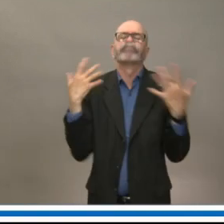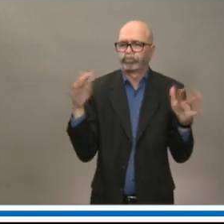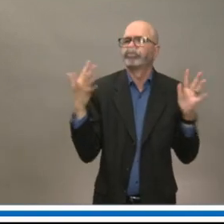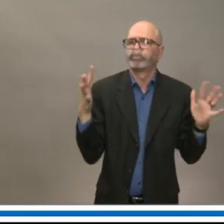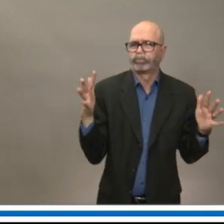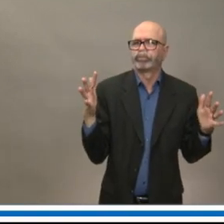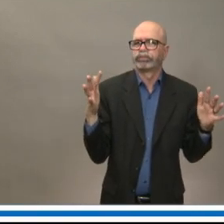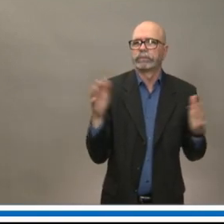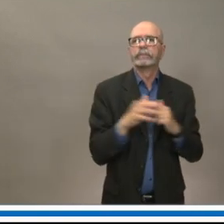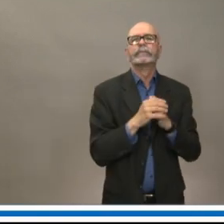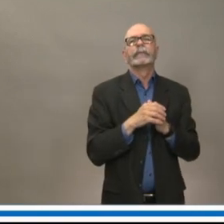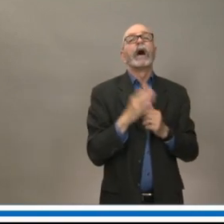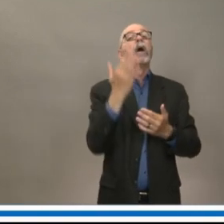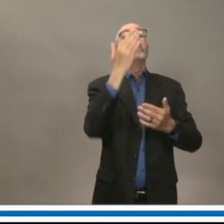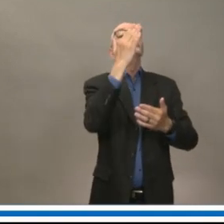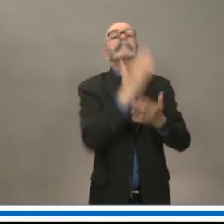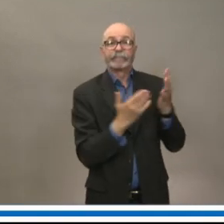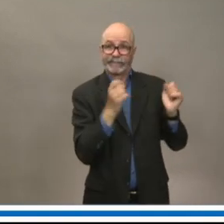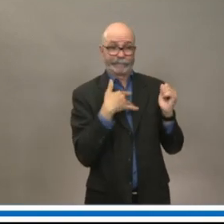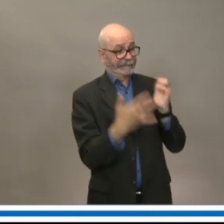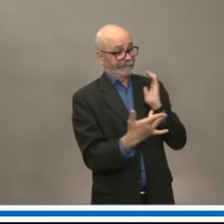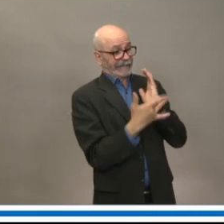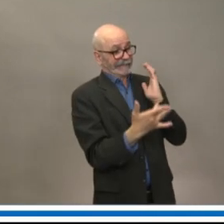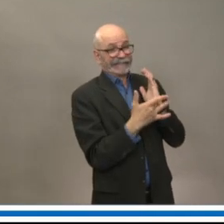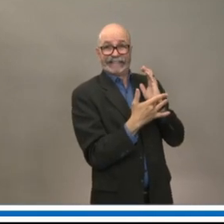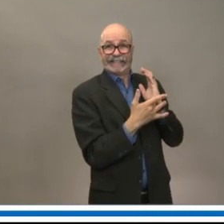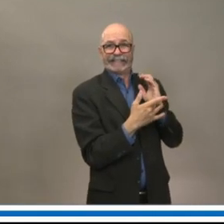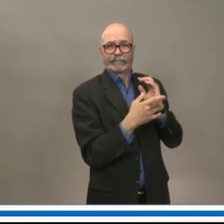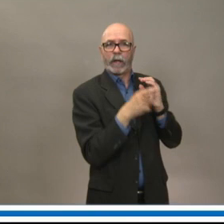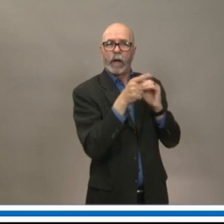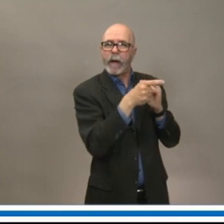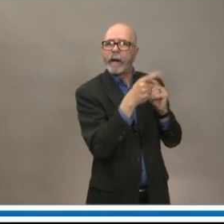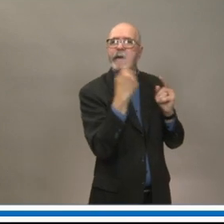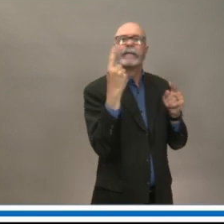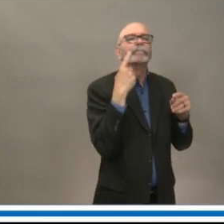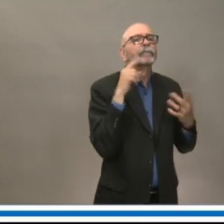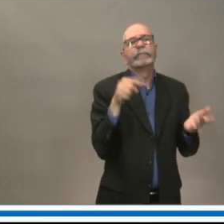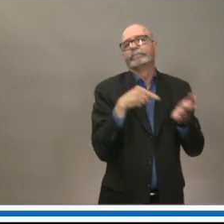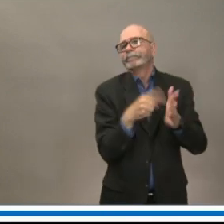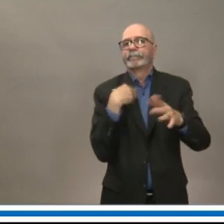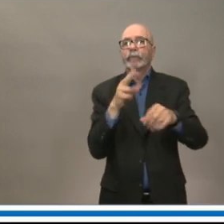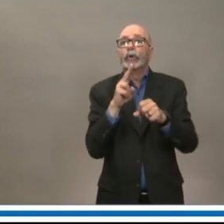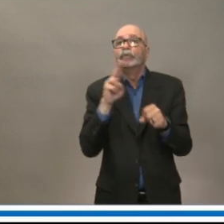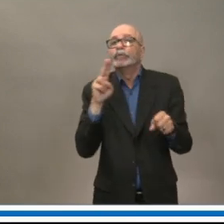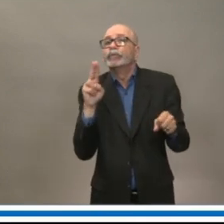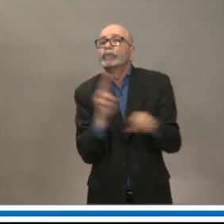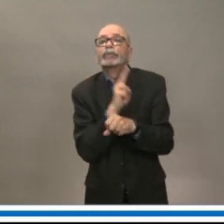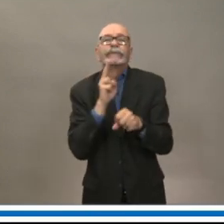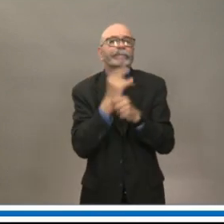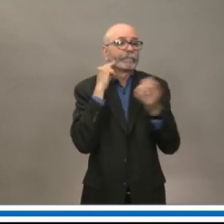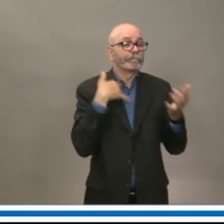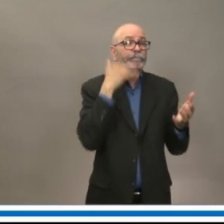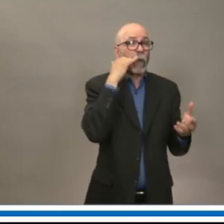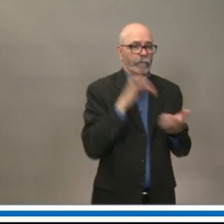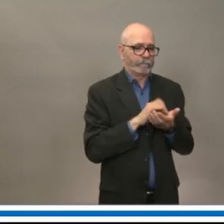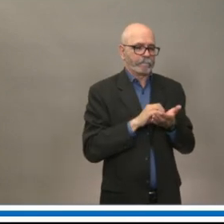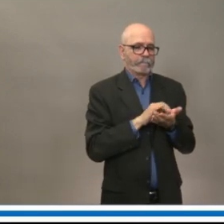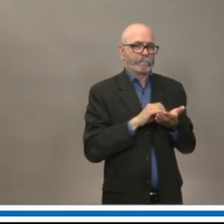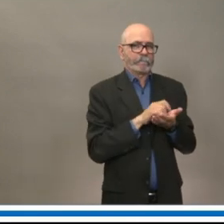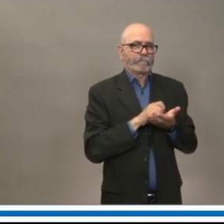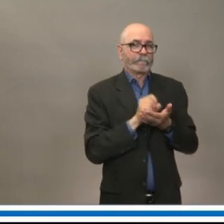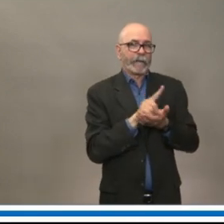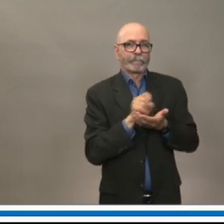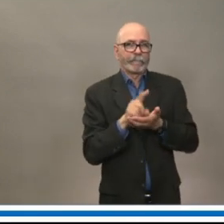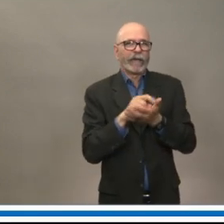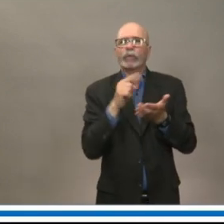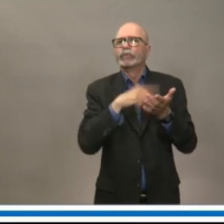that's out there that we're getting some results on using tracking cell phone with geolocation